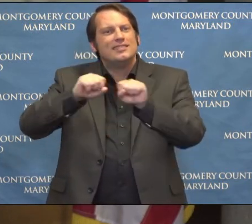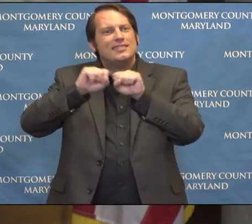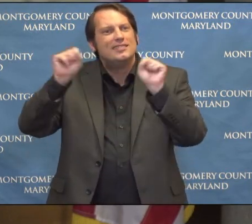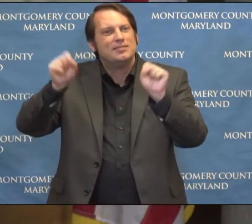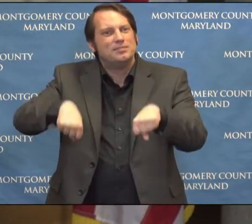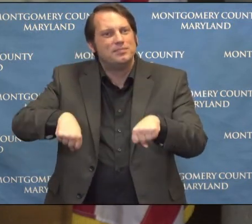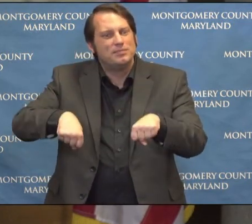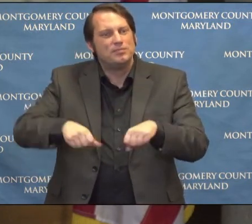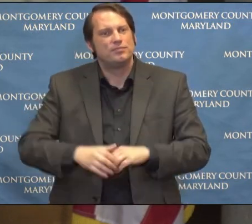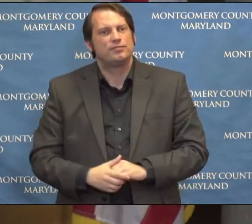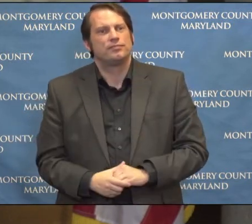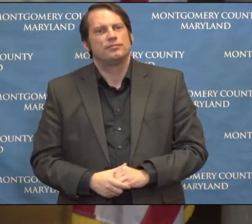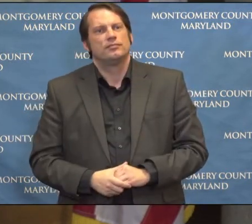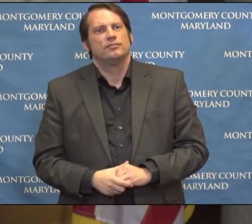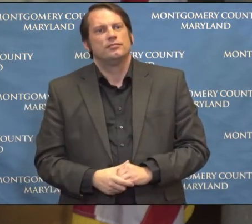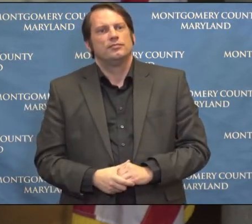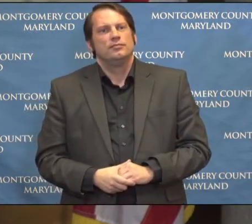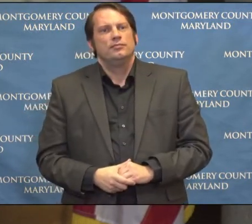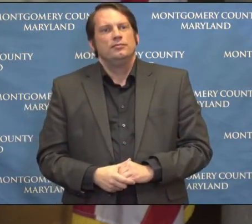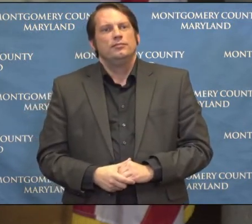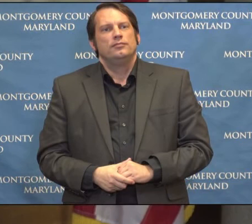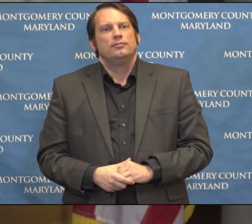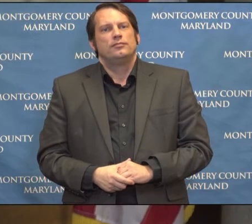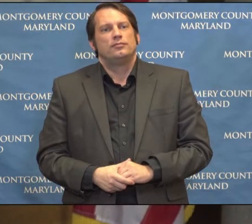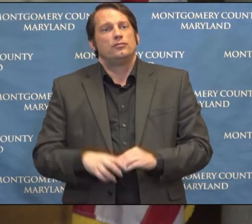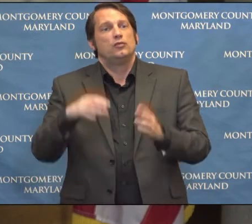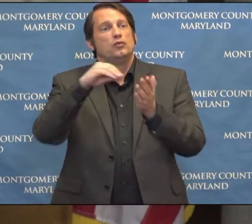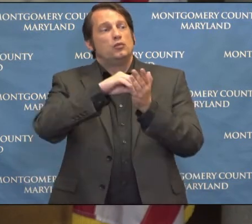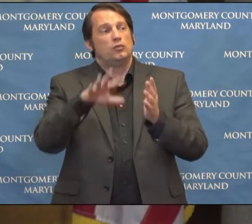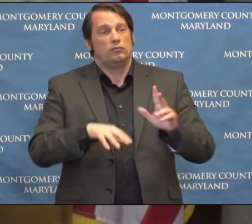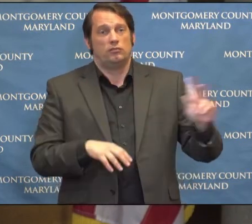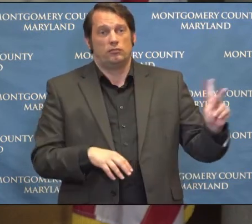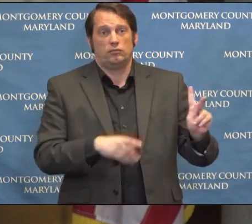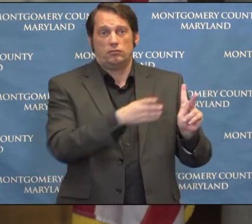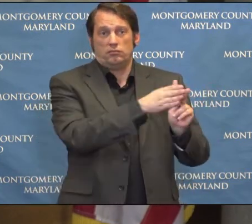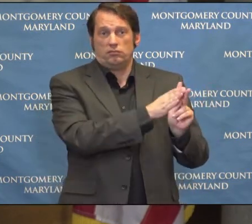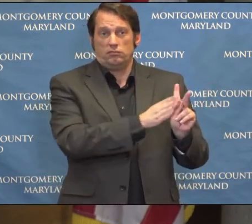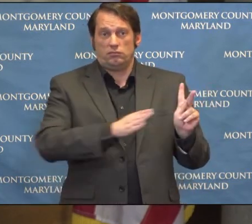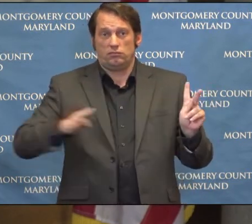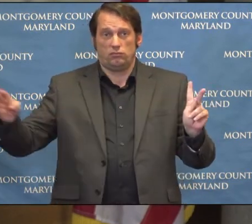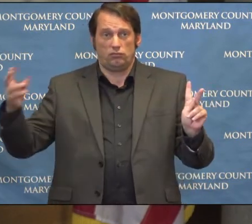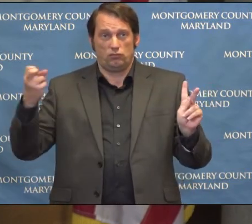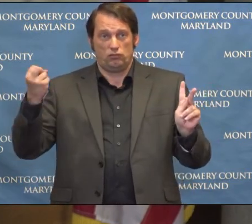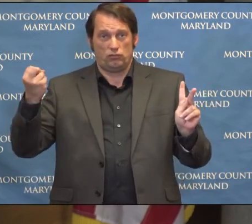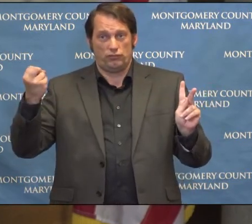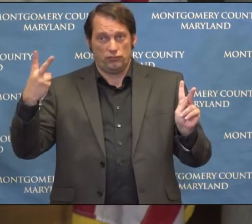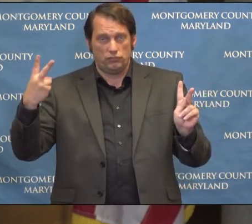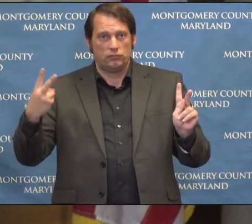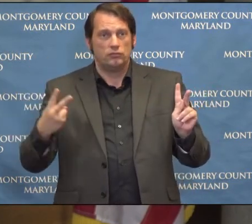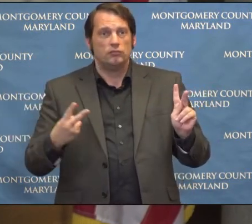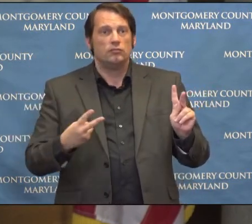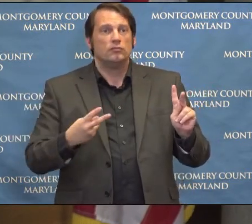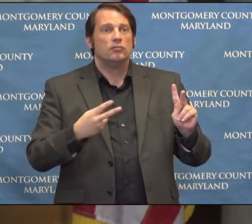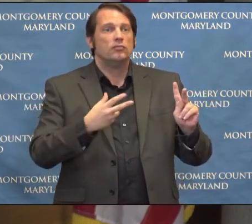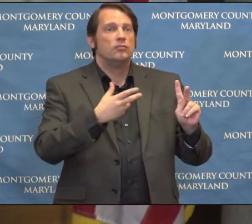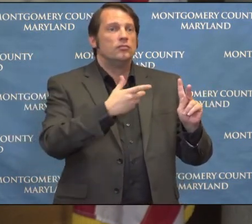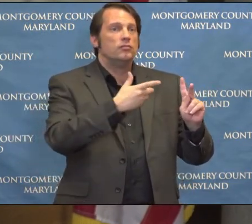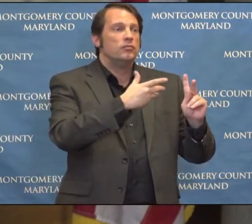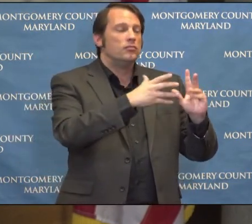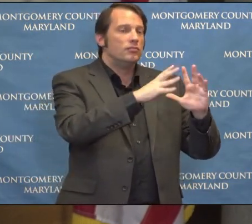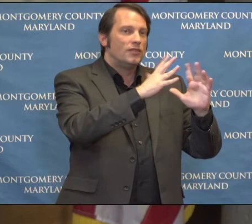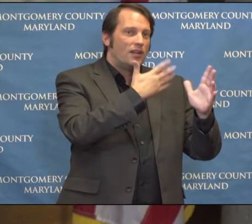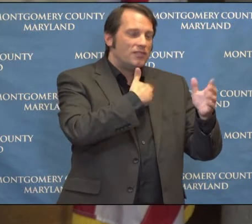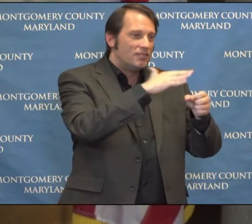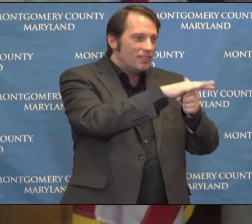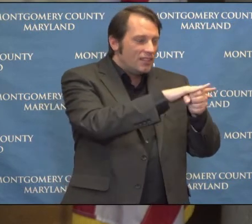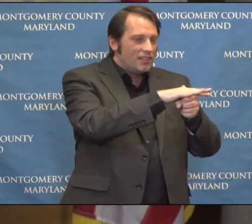schools with 1% poverty to schools with 91% poverty. They range from schools with 1%